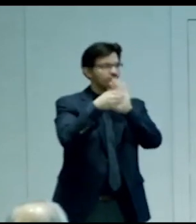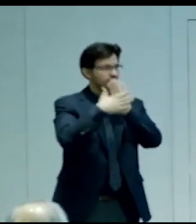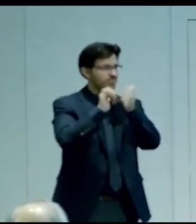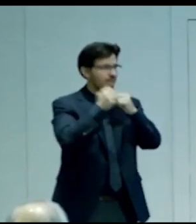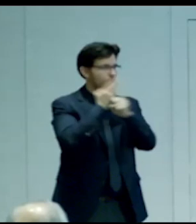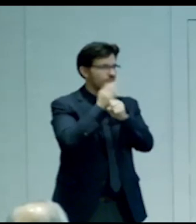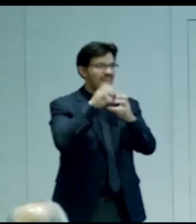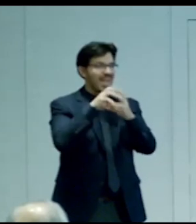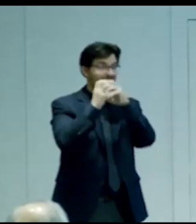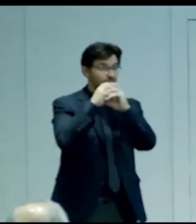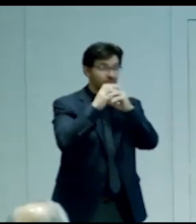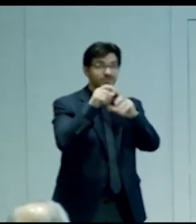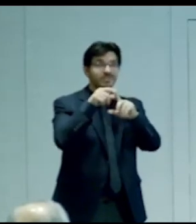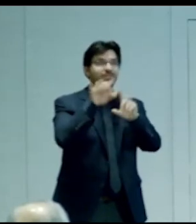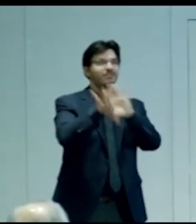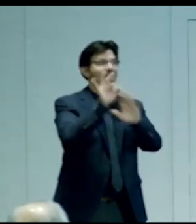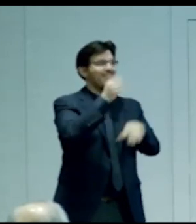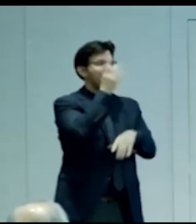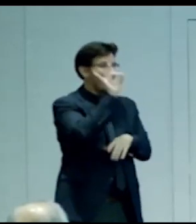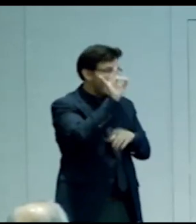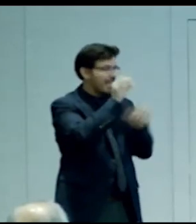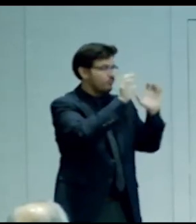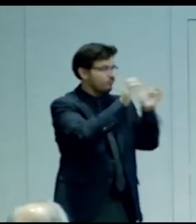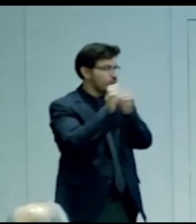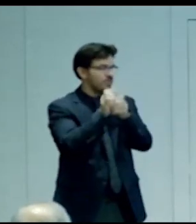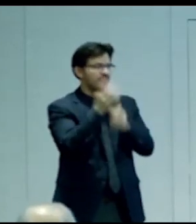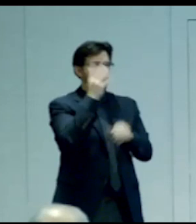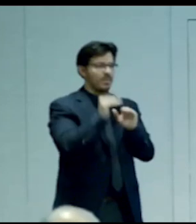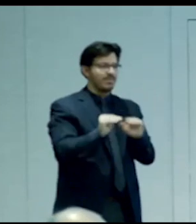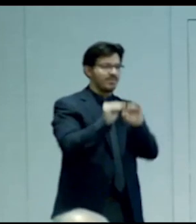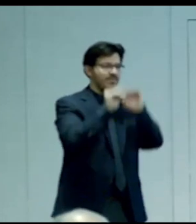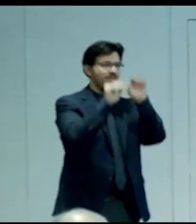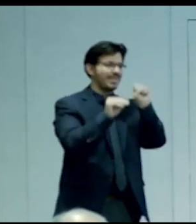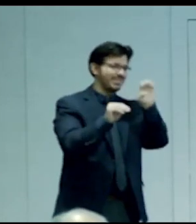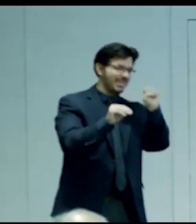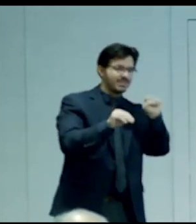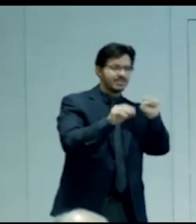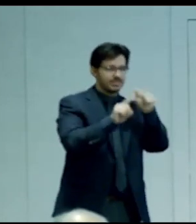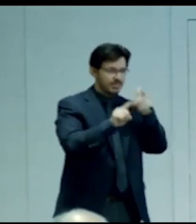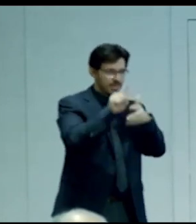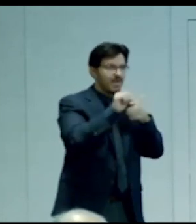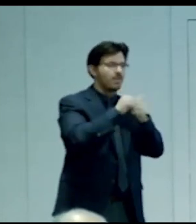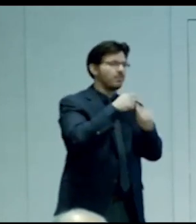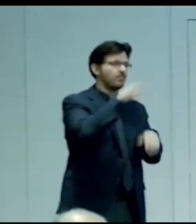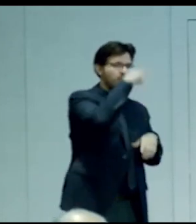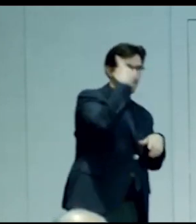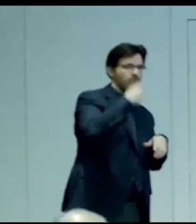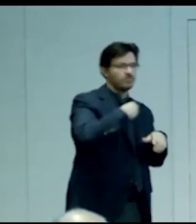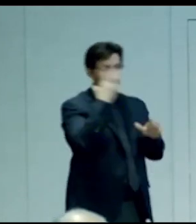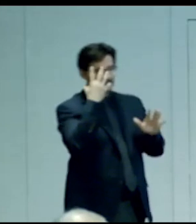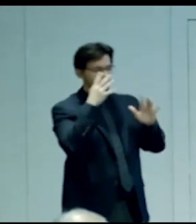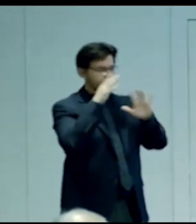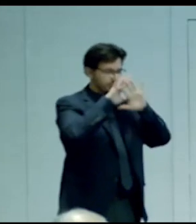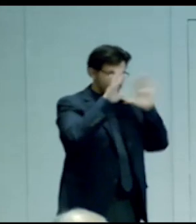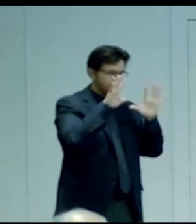I defined 8 groups, 4 levels of SES and black and white. And so we had 8